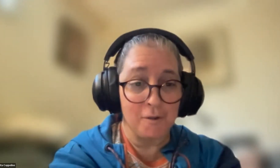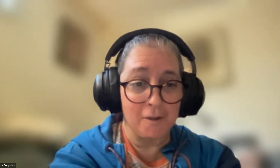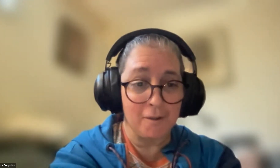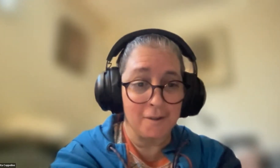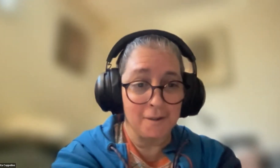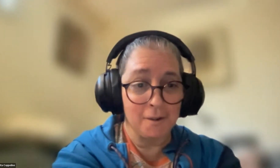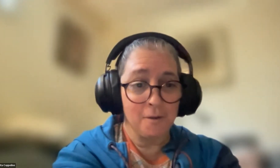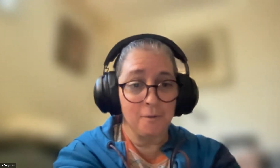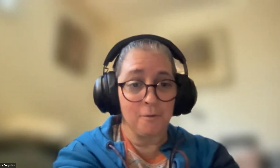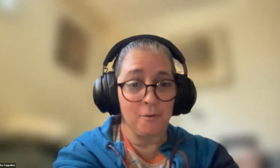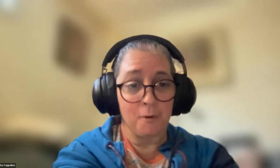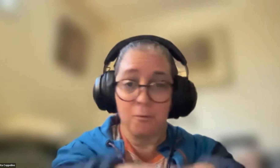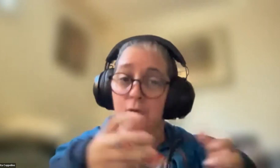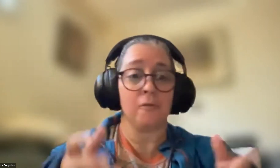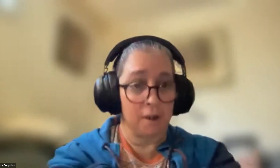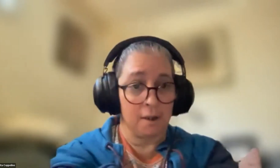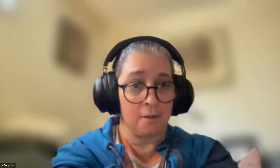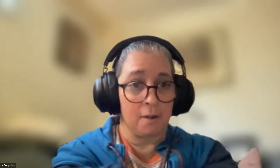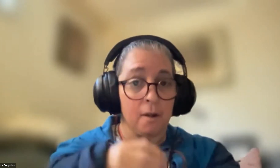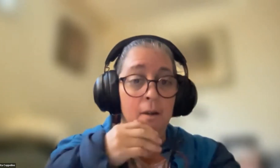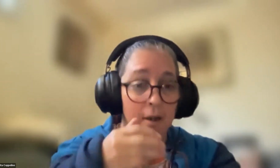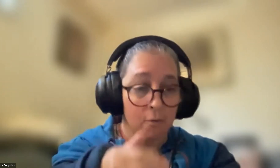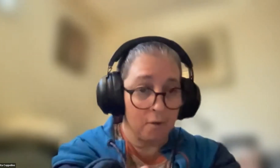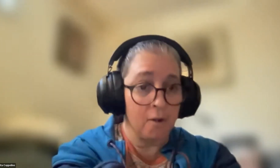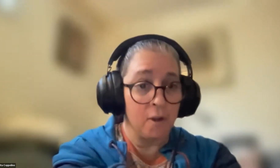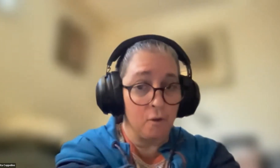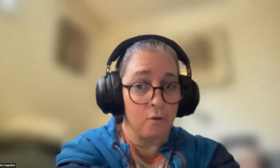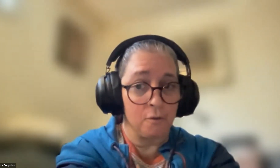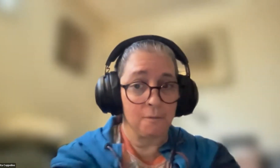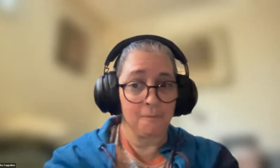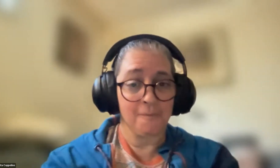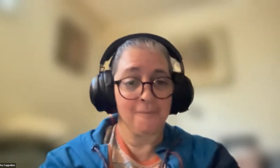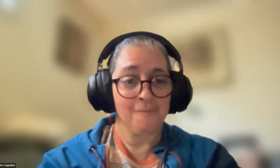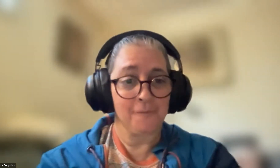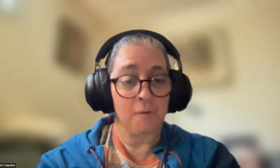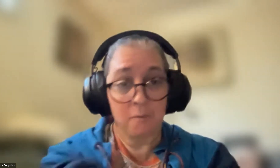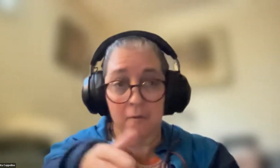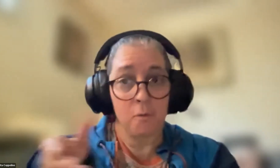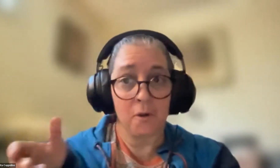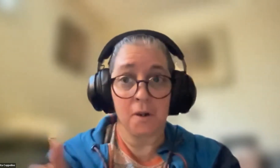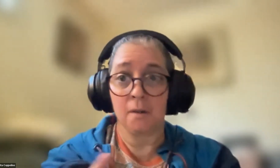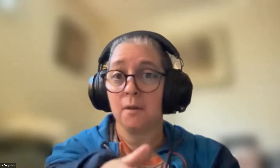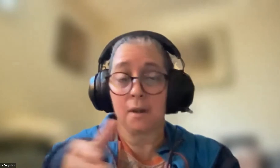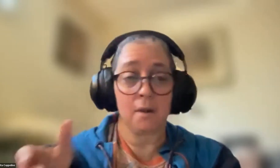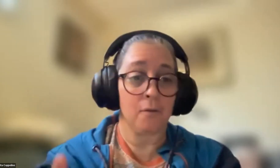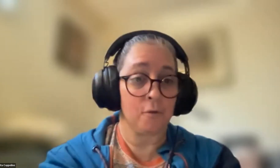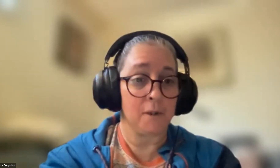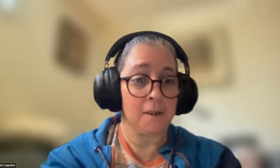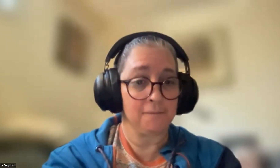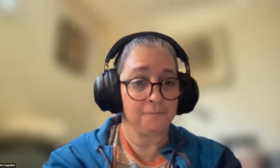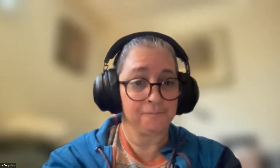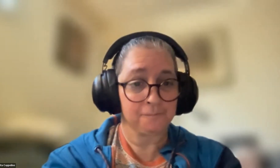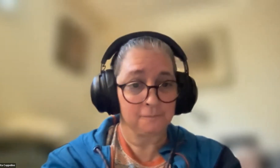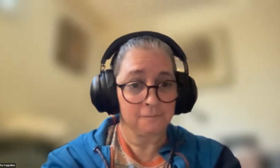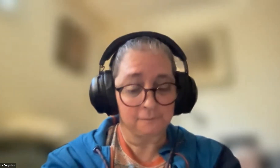across nervous. You spoke beautifully. So I want to say thank you from everybody in this Zoom